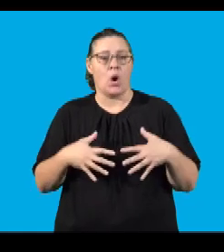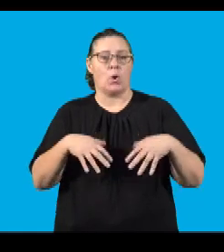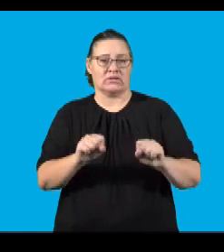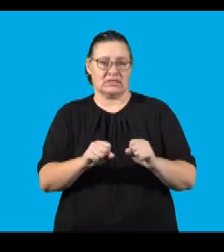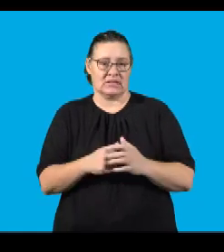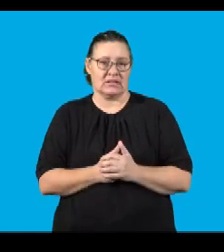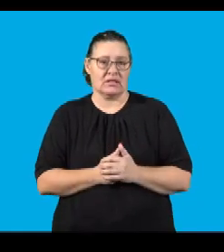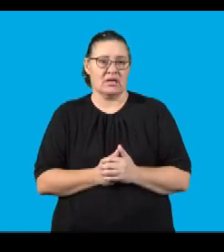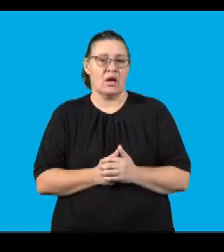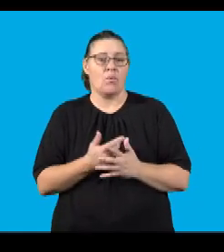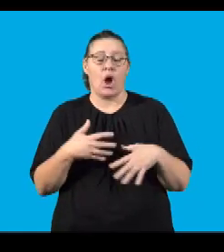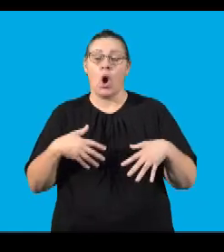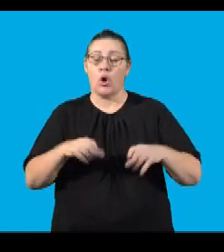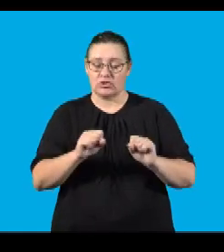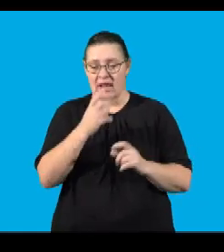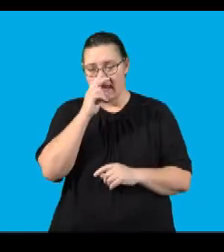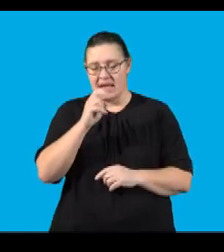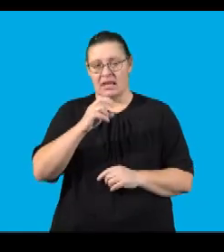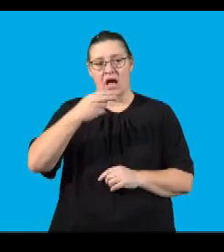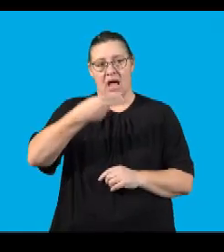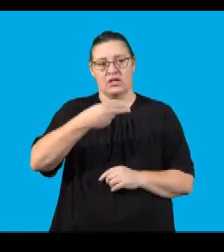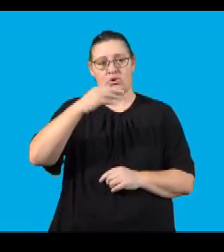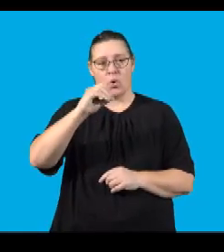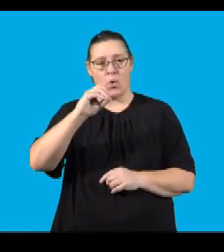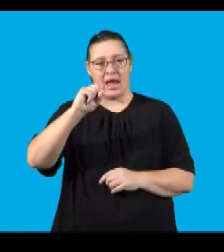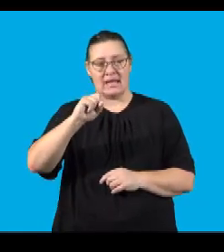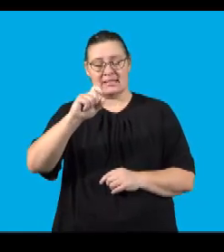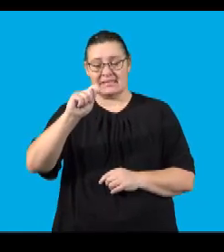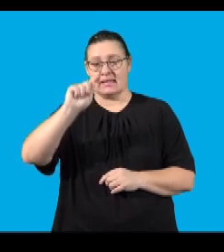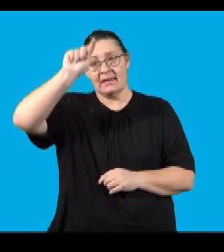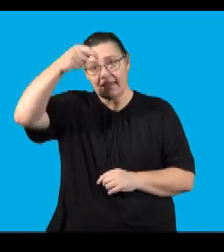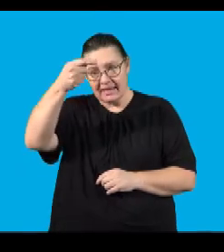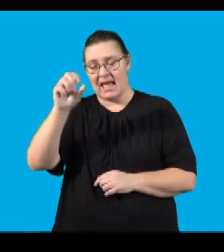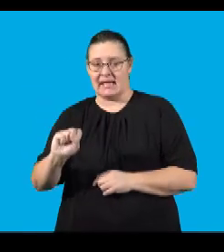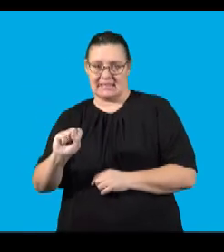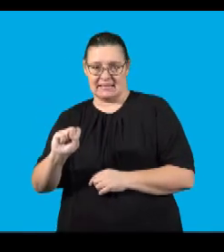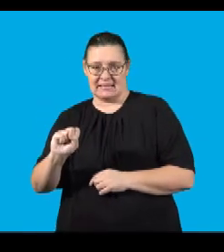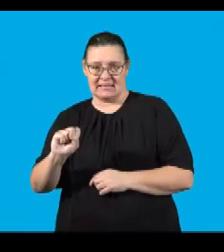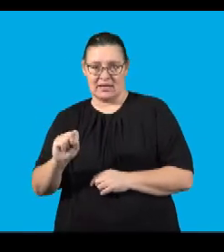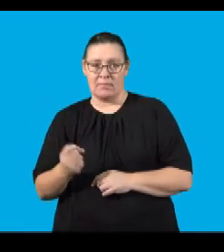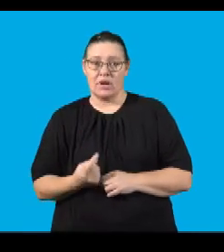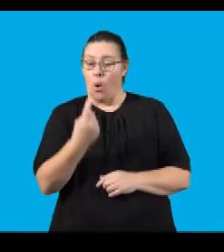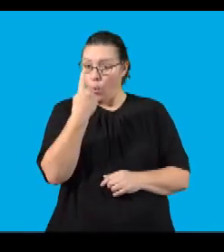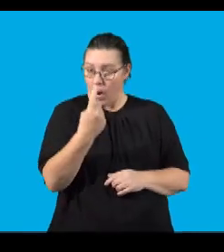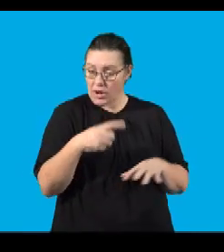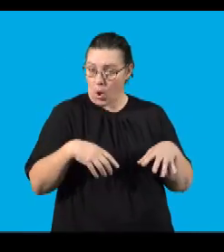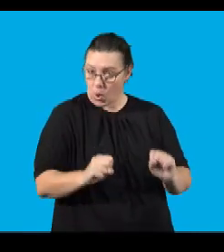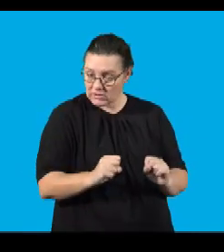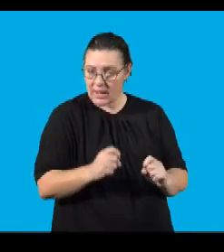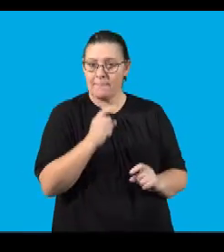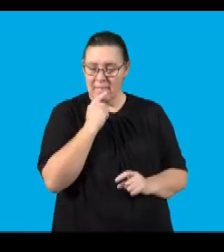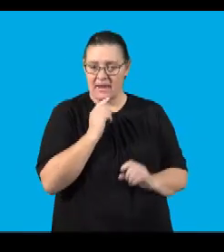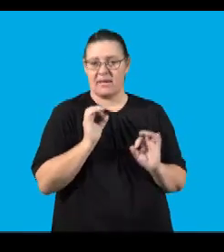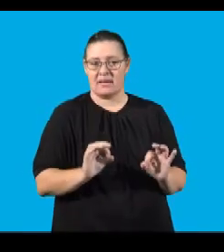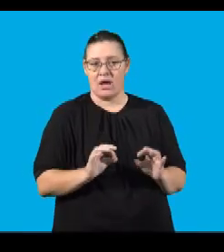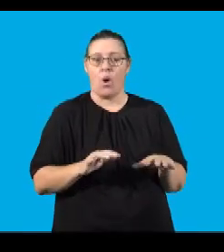hosts because hosts need an apostrophe. So here it could either be a singular host, their air